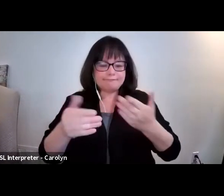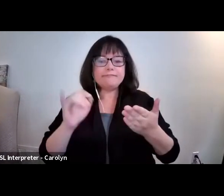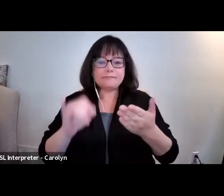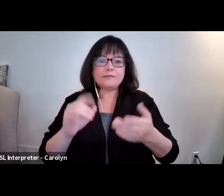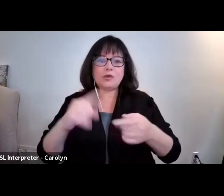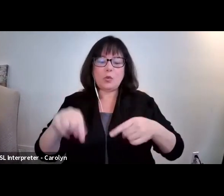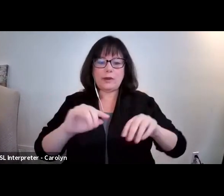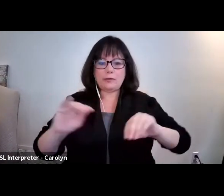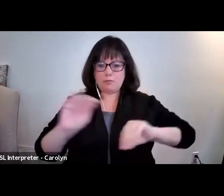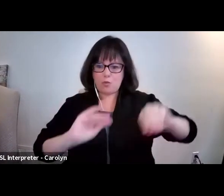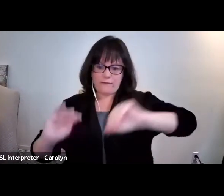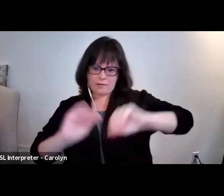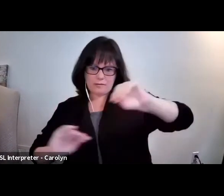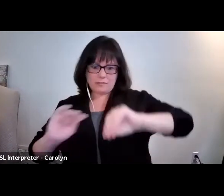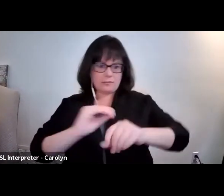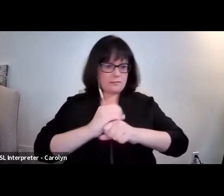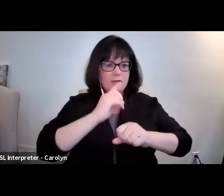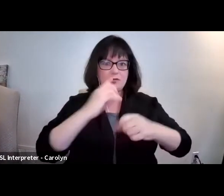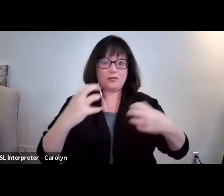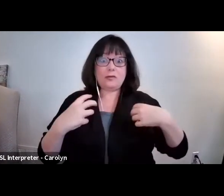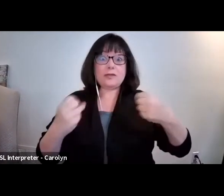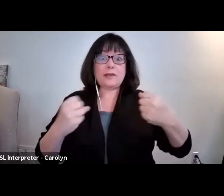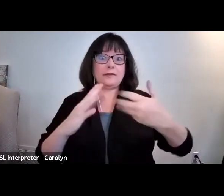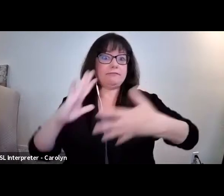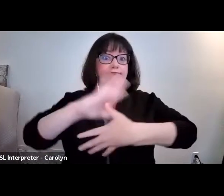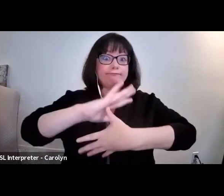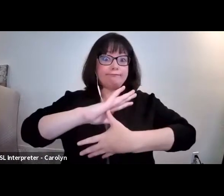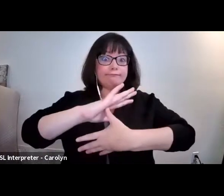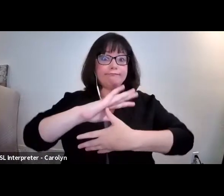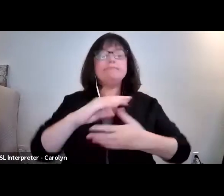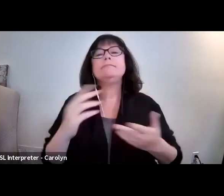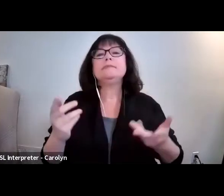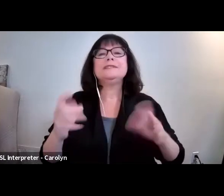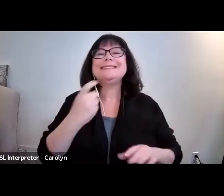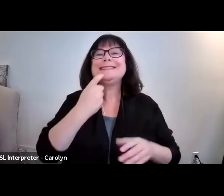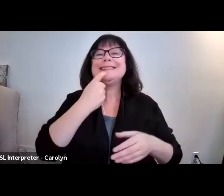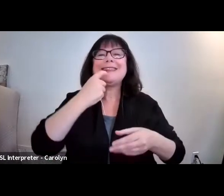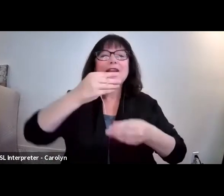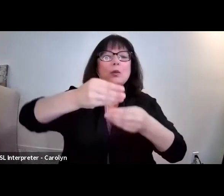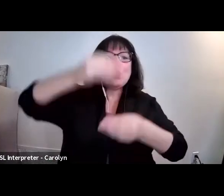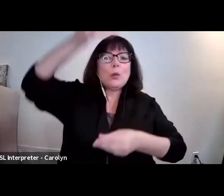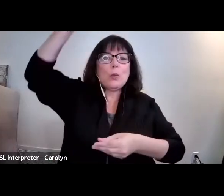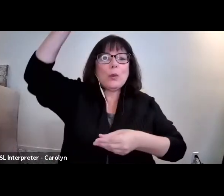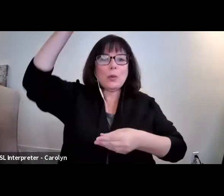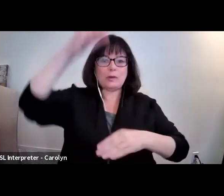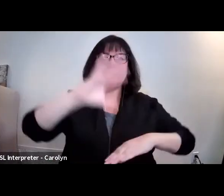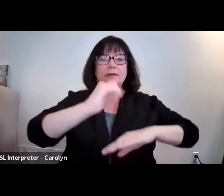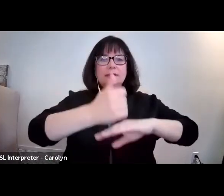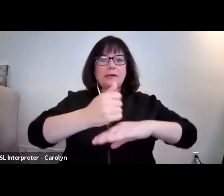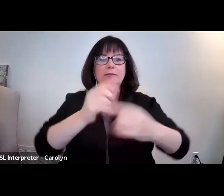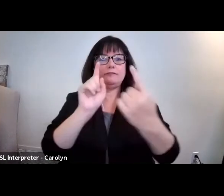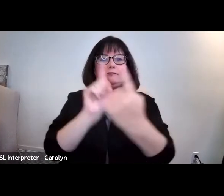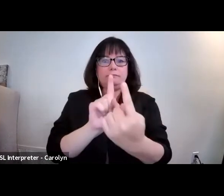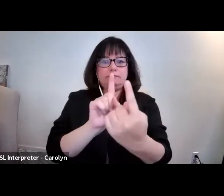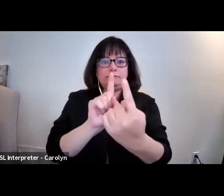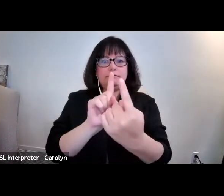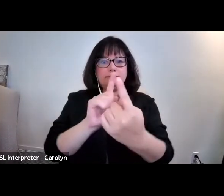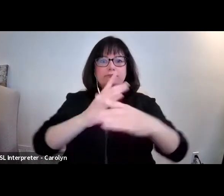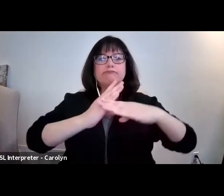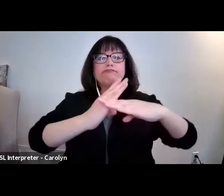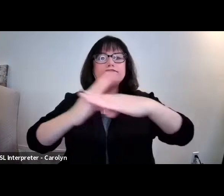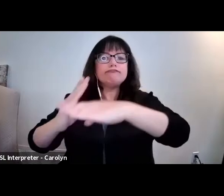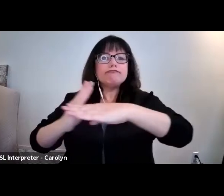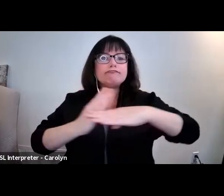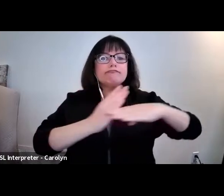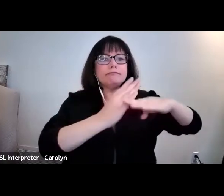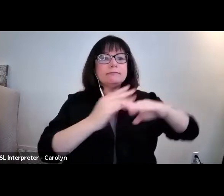Additional protective measures, such as plexiglass barriers, have also been installed. I know that we are all continuing to watch